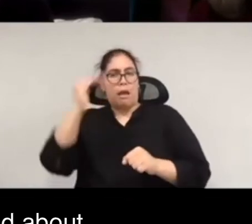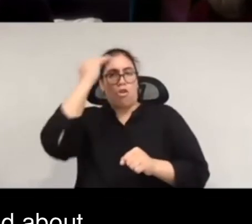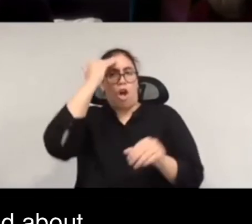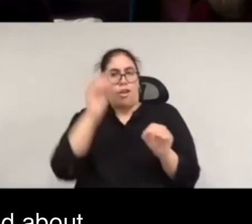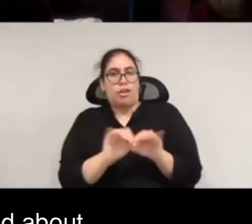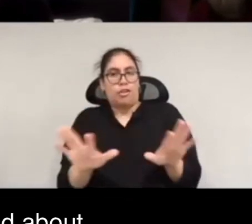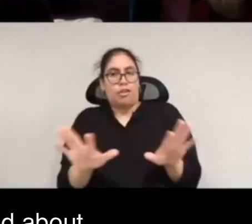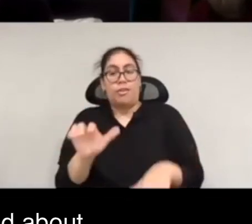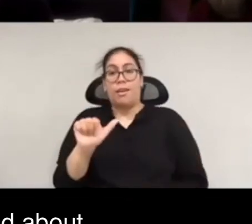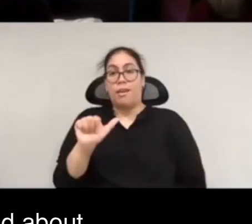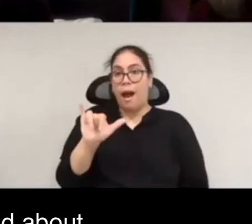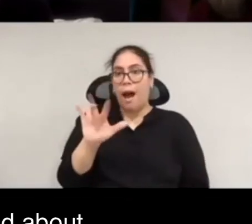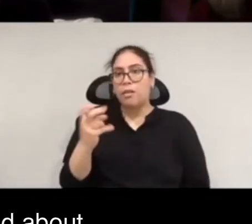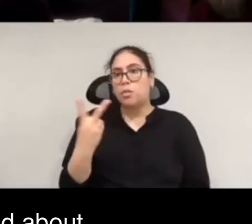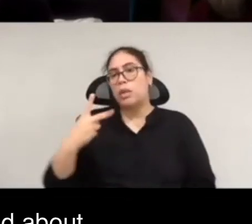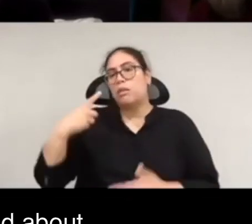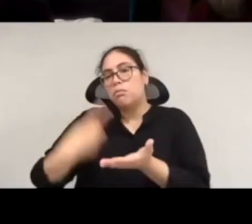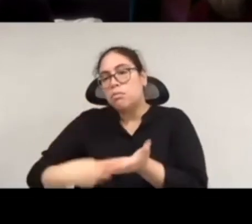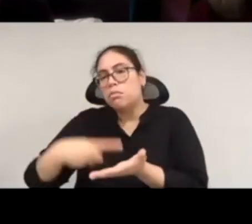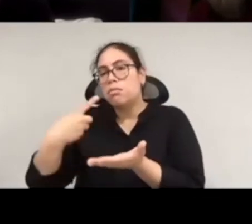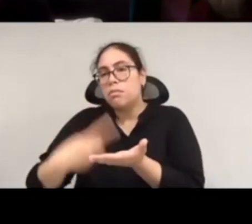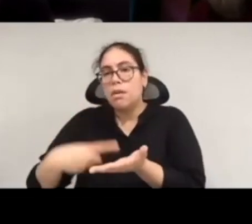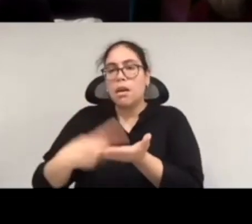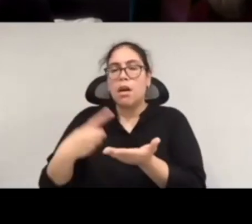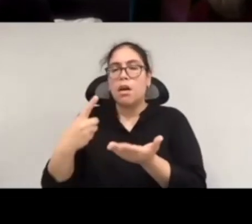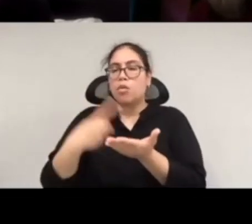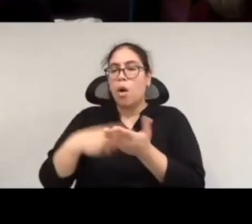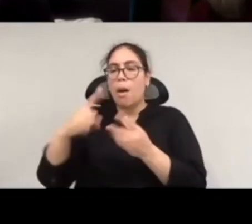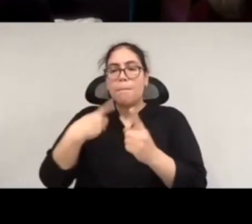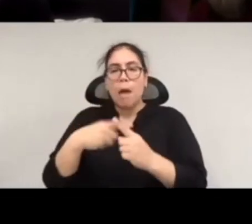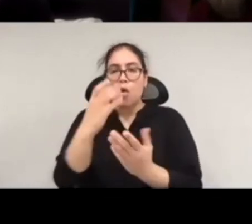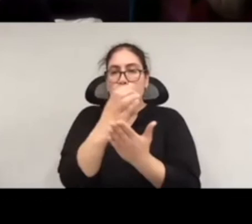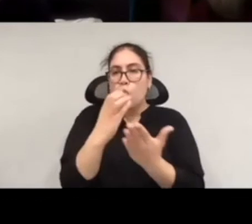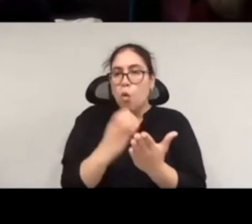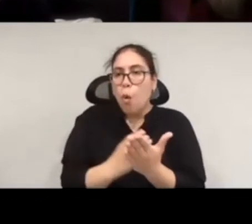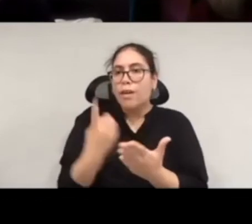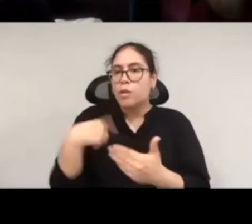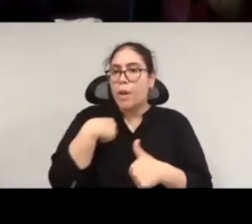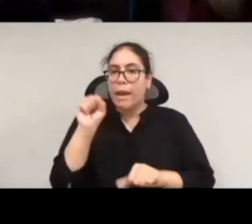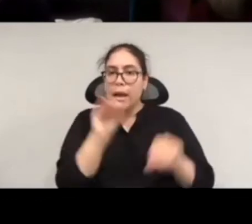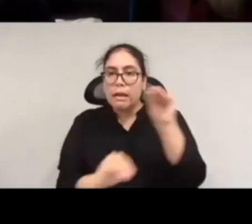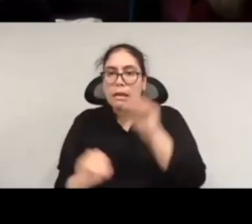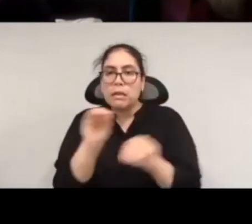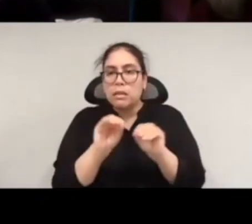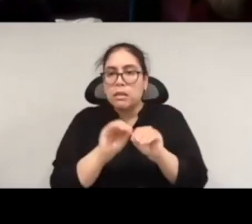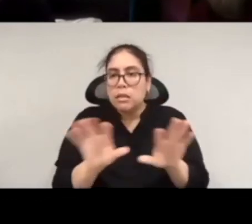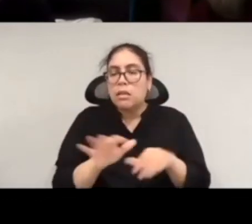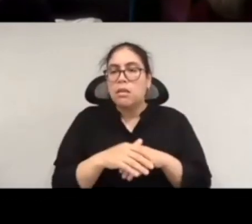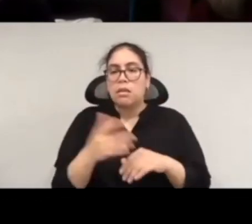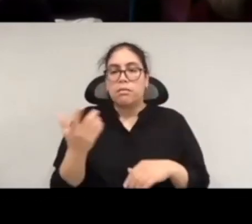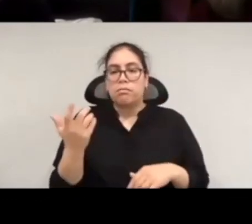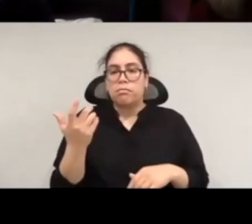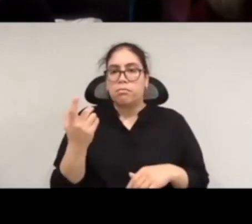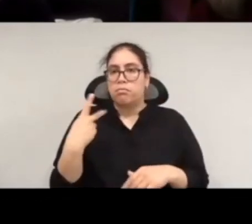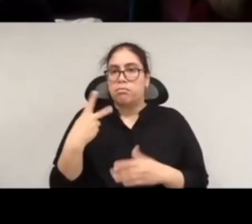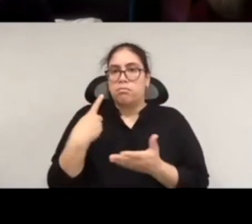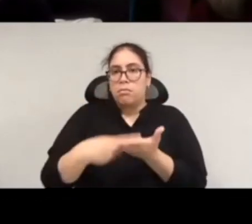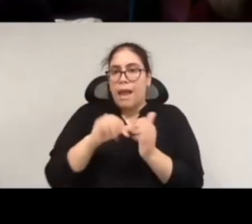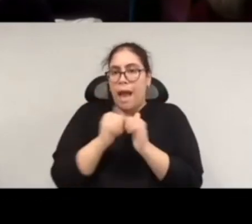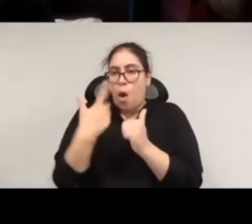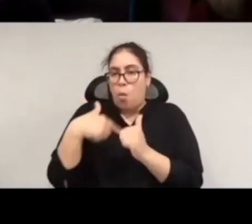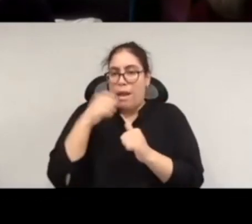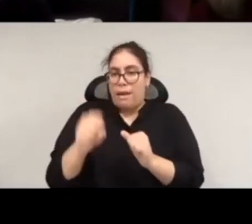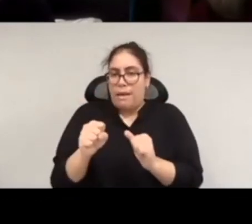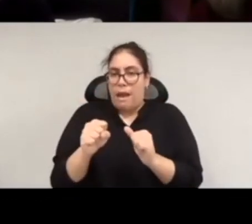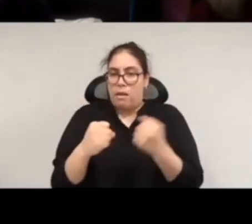this. We've talked about courses to put together. We have, we've talked at great length about how this could be facilitated. I will